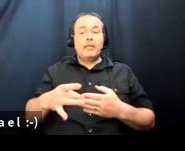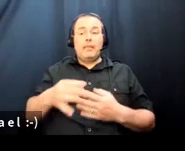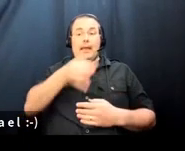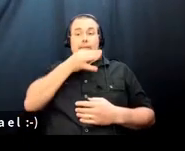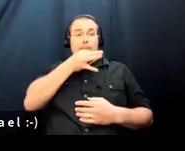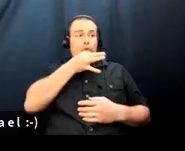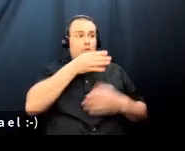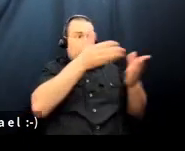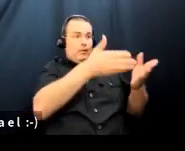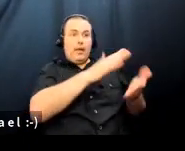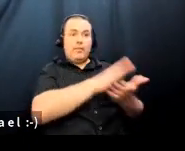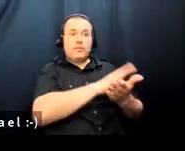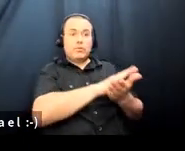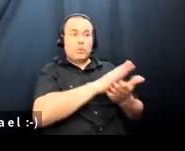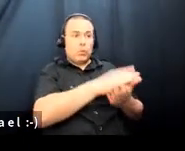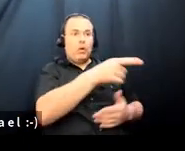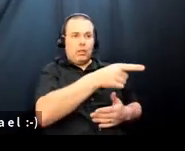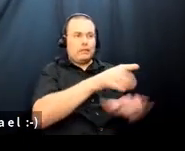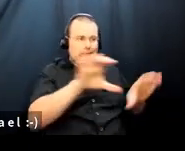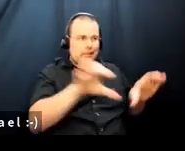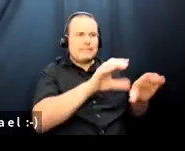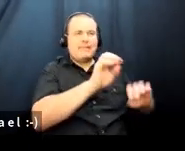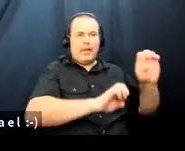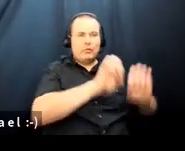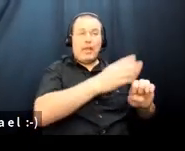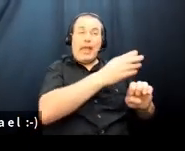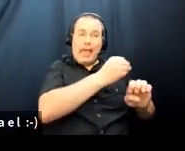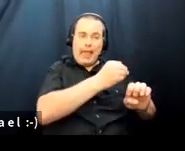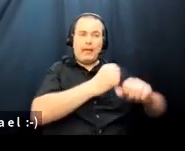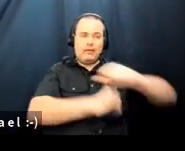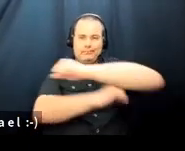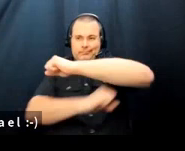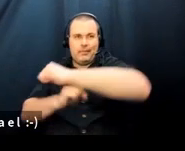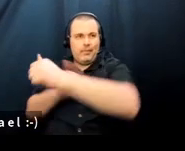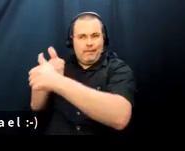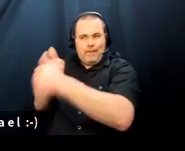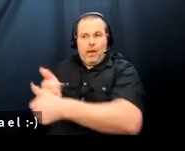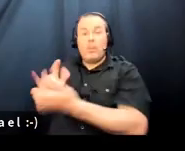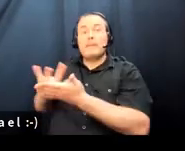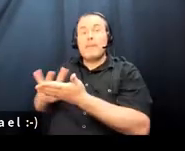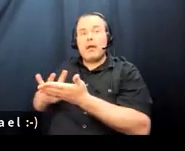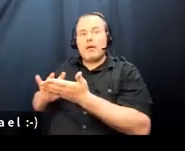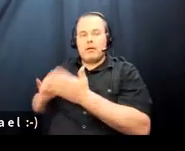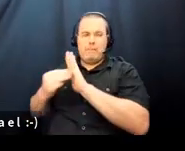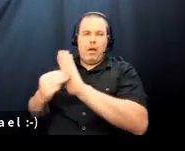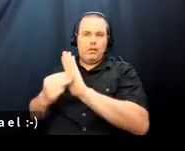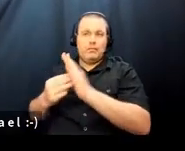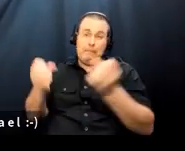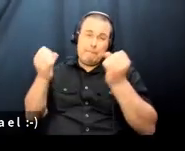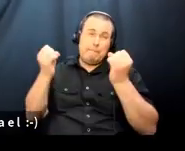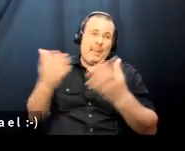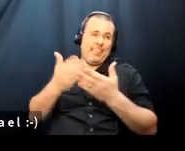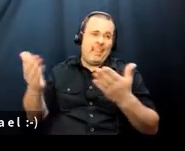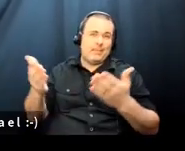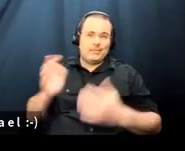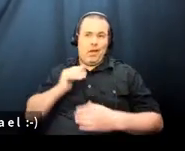And they're based on the medical model. A lot of things in our world are based on the medical model. Now I see that